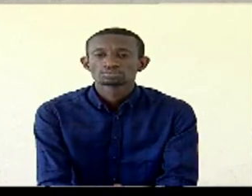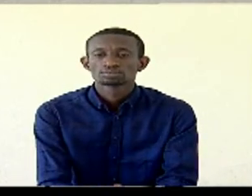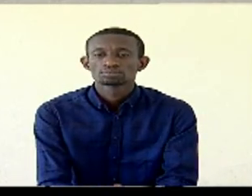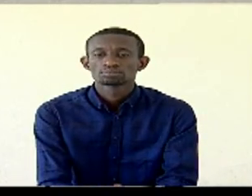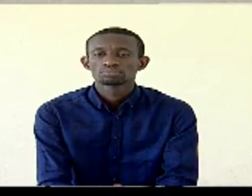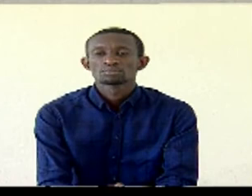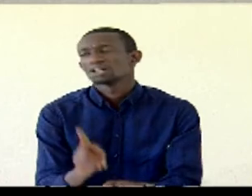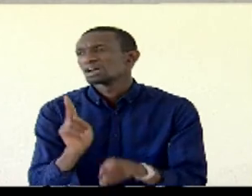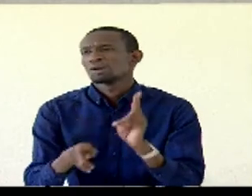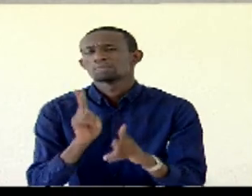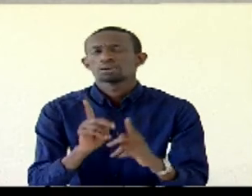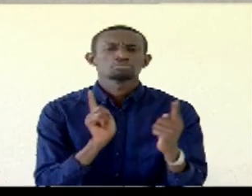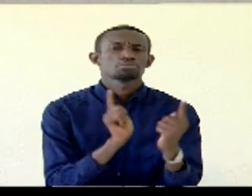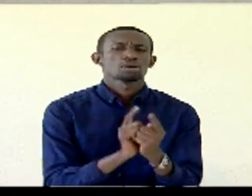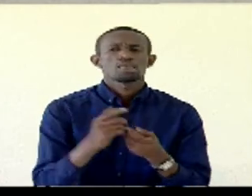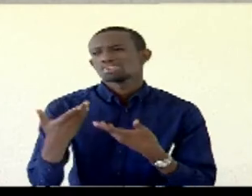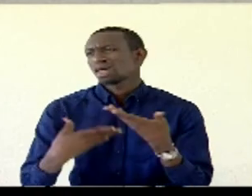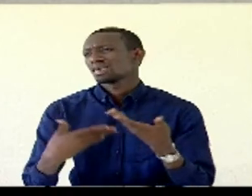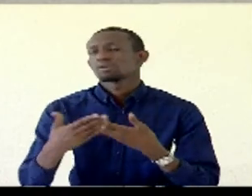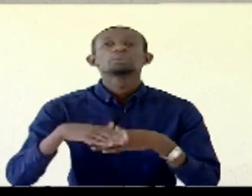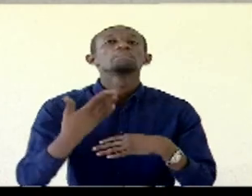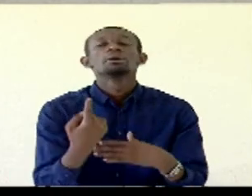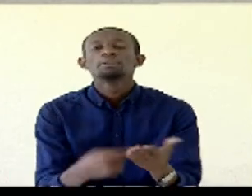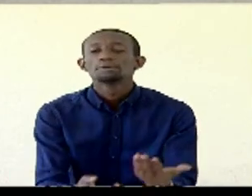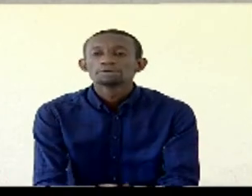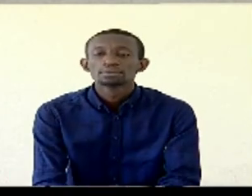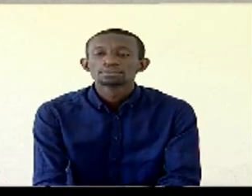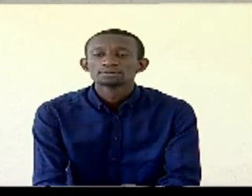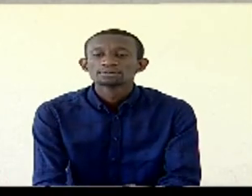People meet and talk. And then after that,